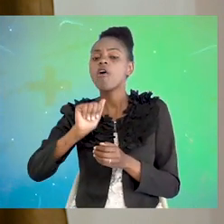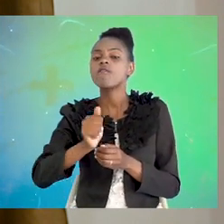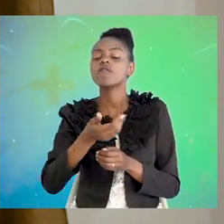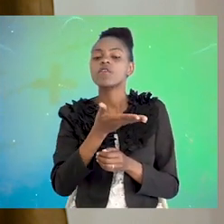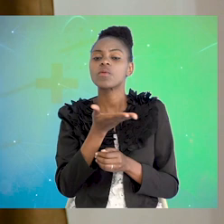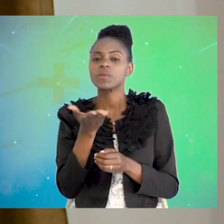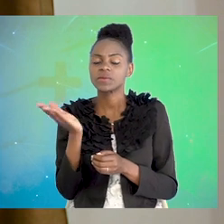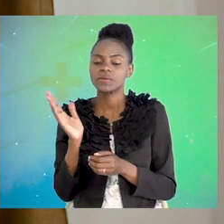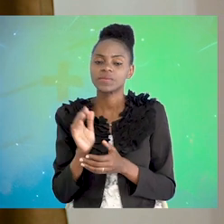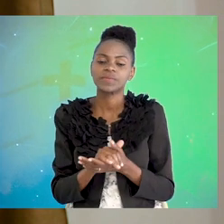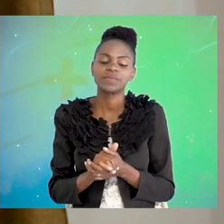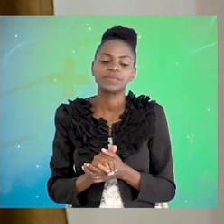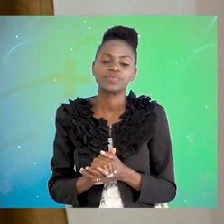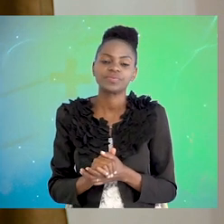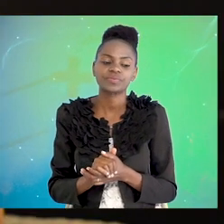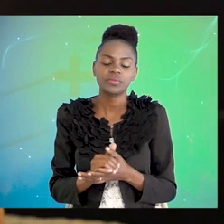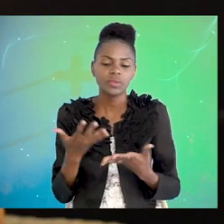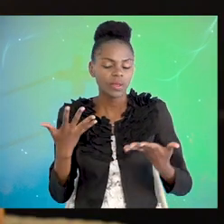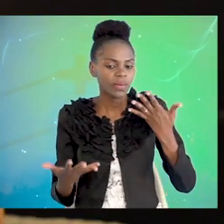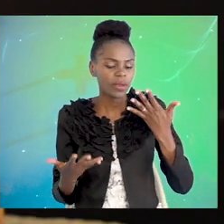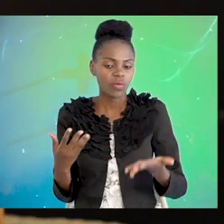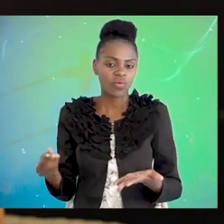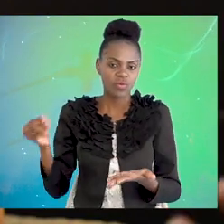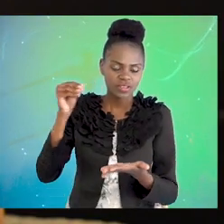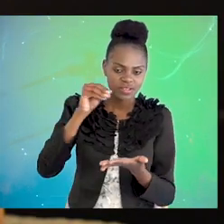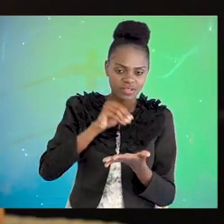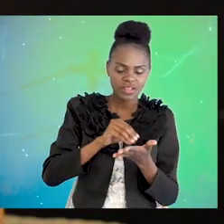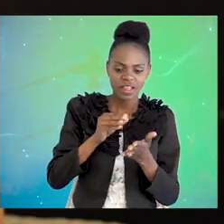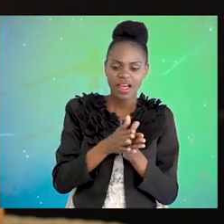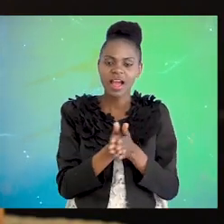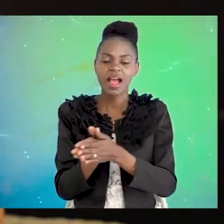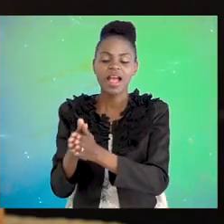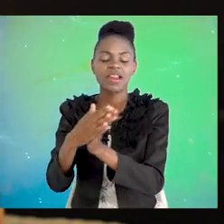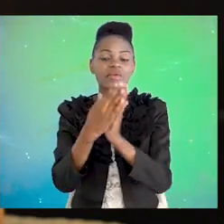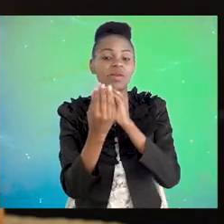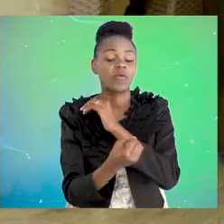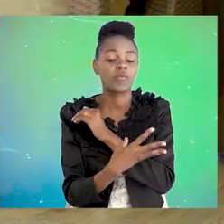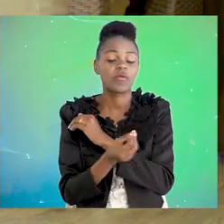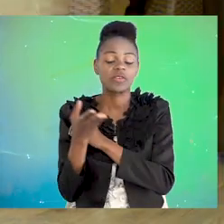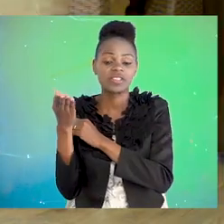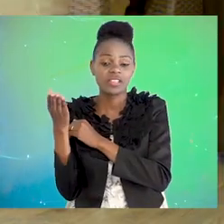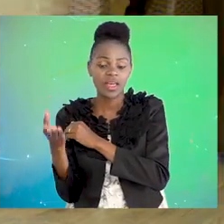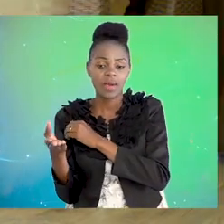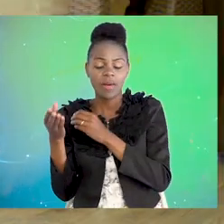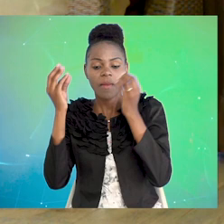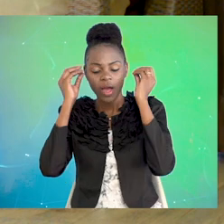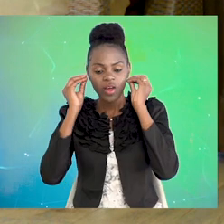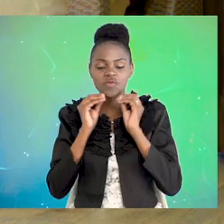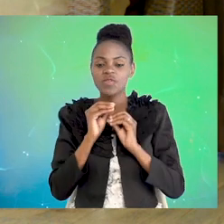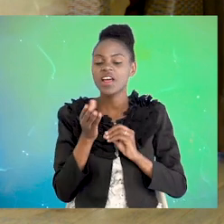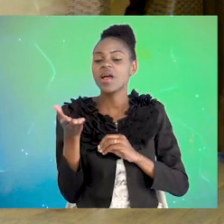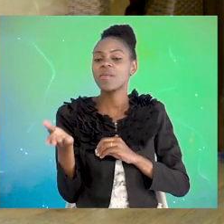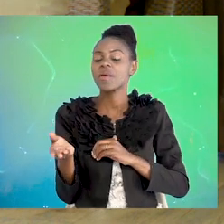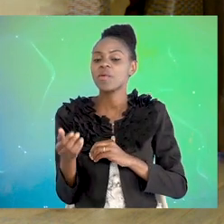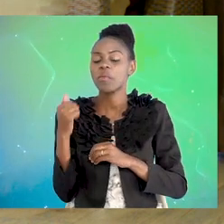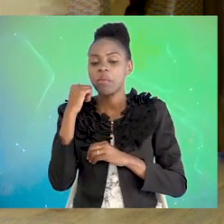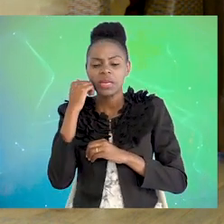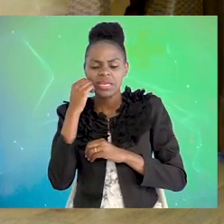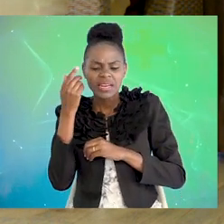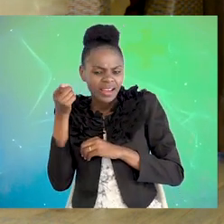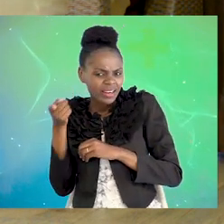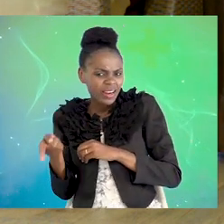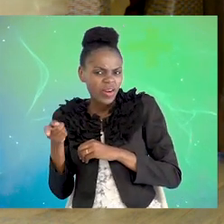Asia. When I was in the kind of in follow was Professor Gordon, when I intended